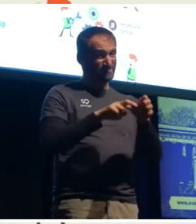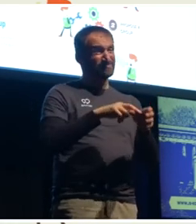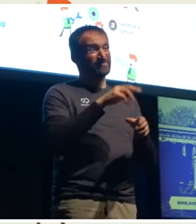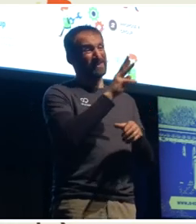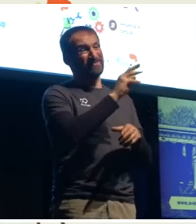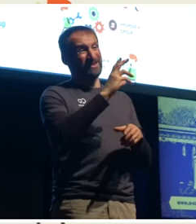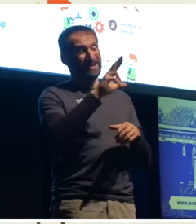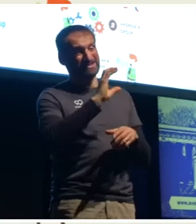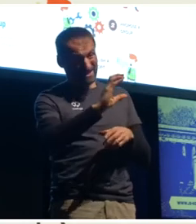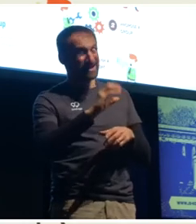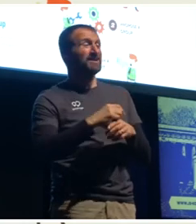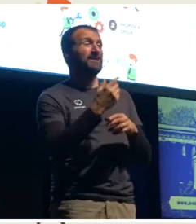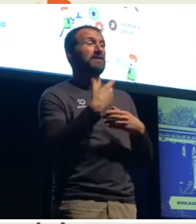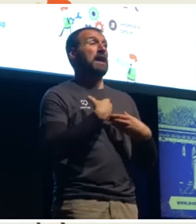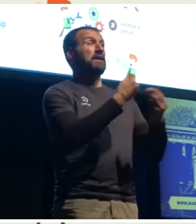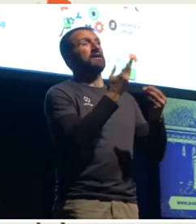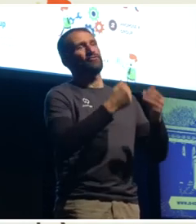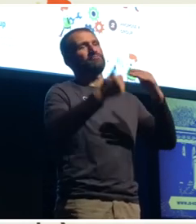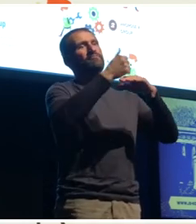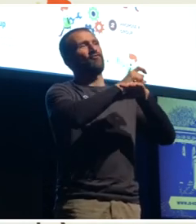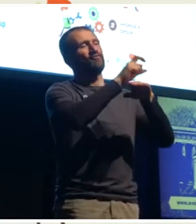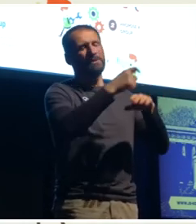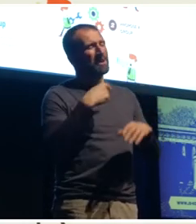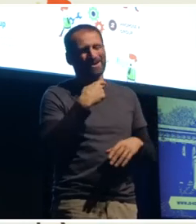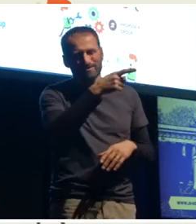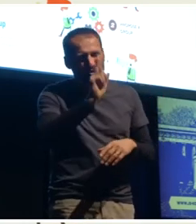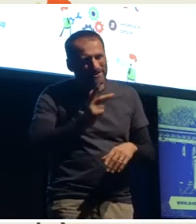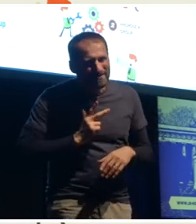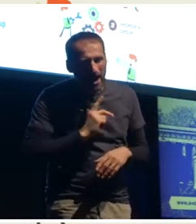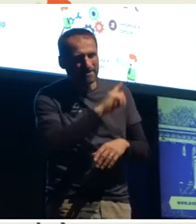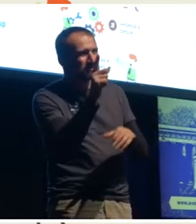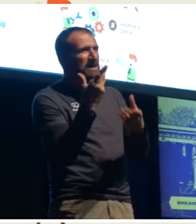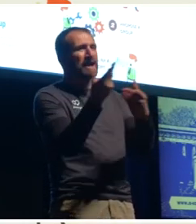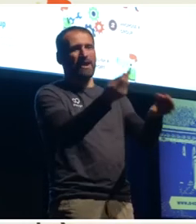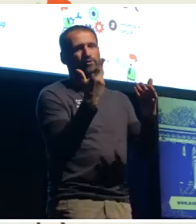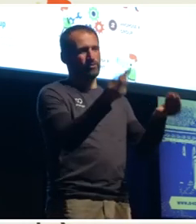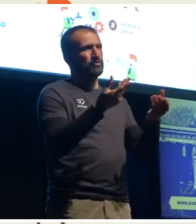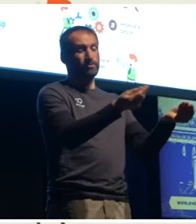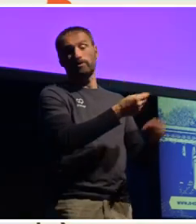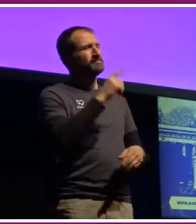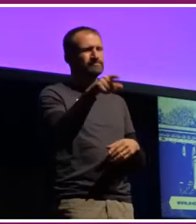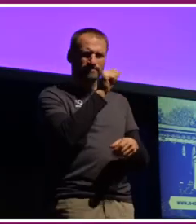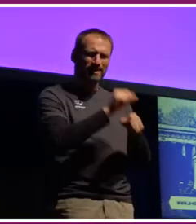have to wait to be invited. You can get in on that conversation. You can make sure that you're pushing for what you need today.